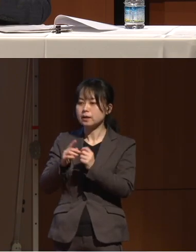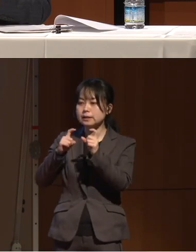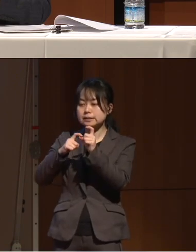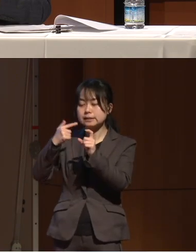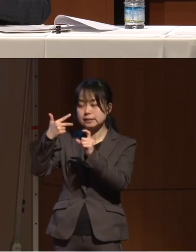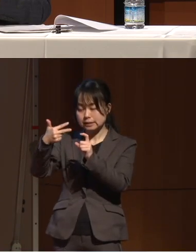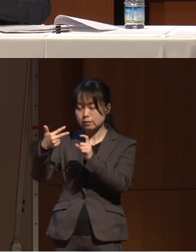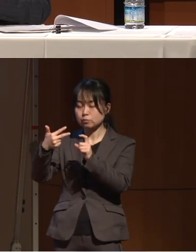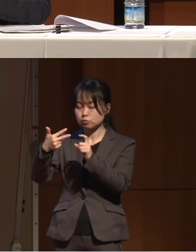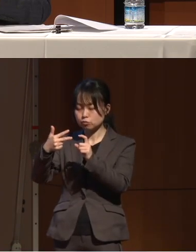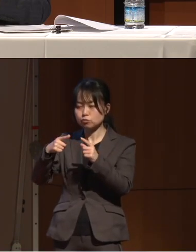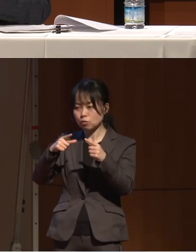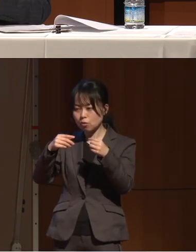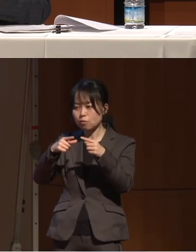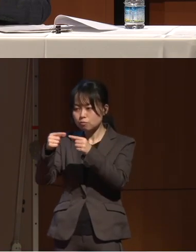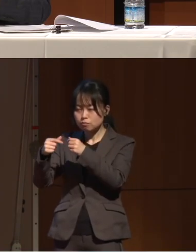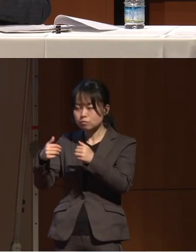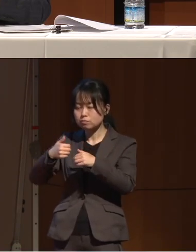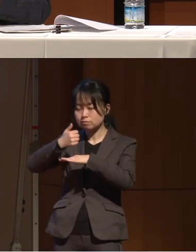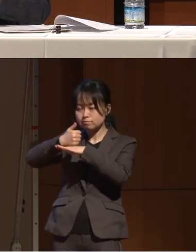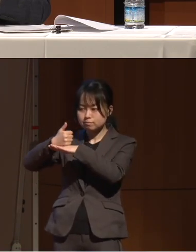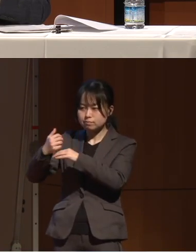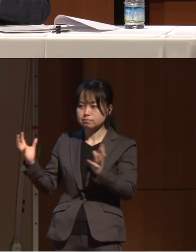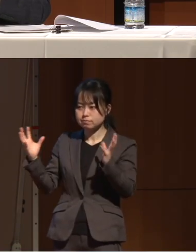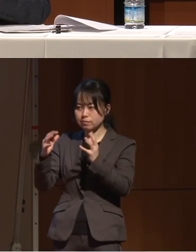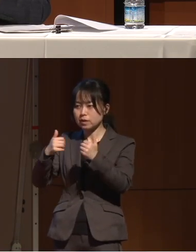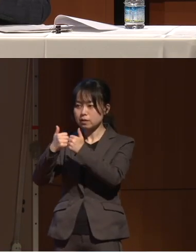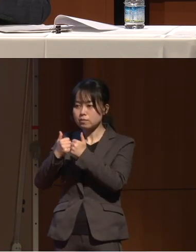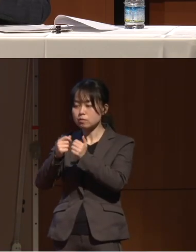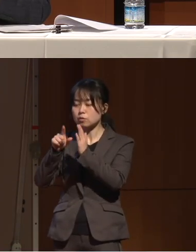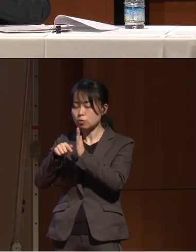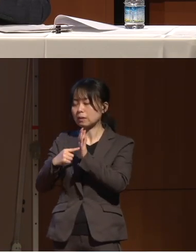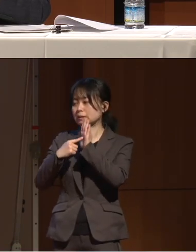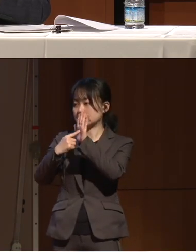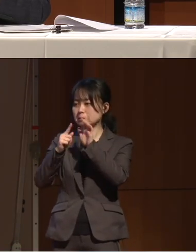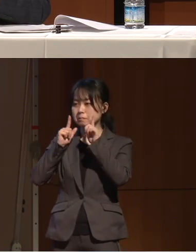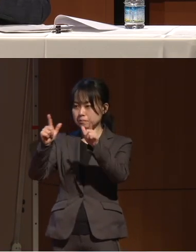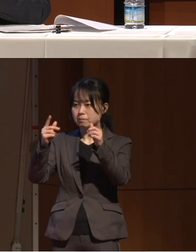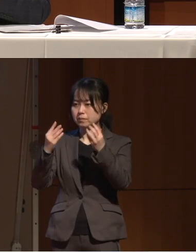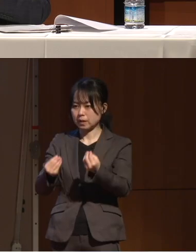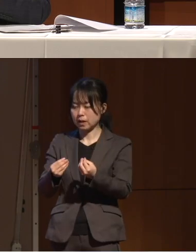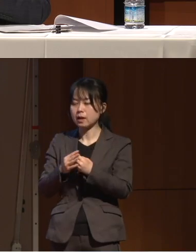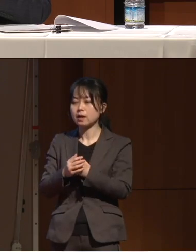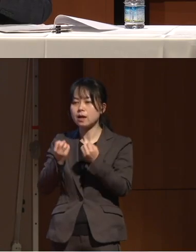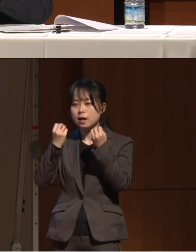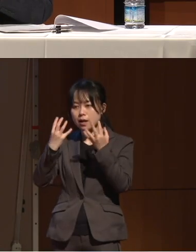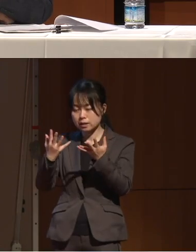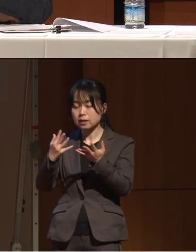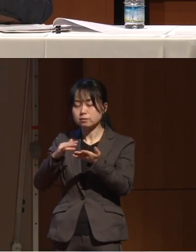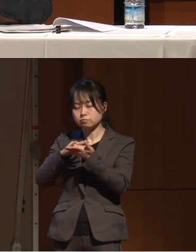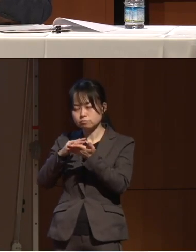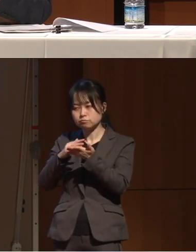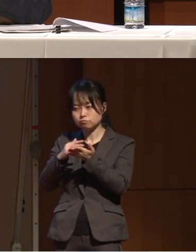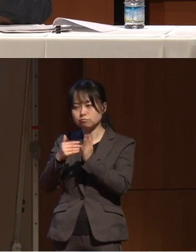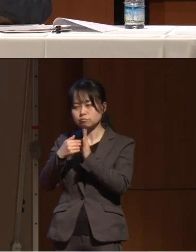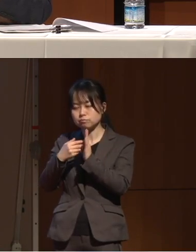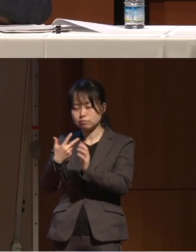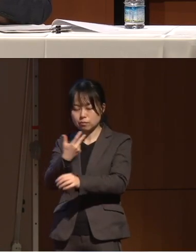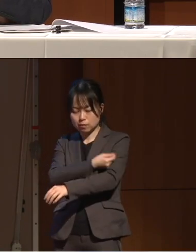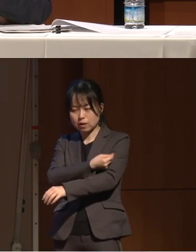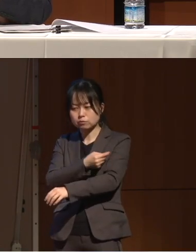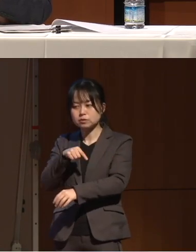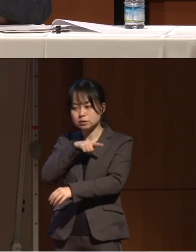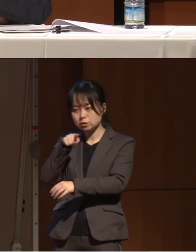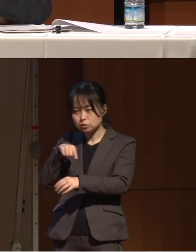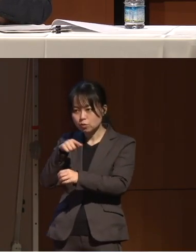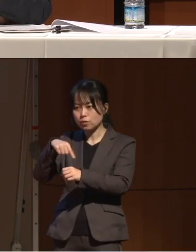develop and provide a new vaccine within 100 days of the recognizing a new pandemic